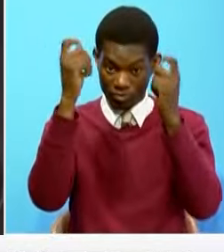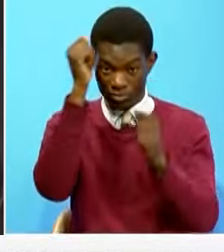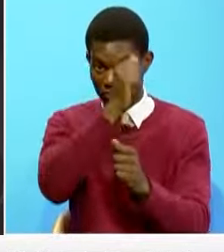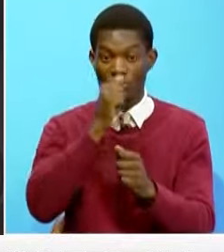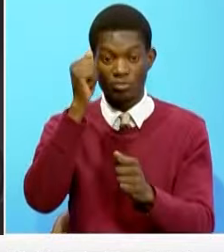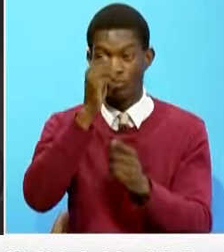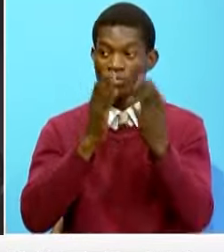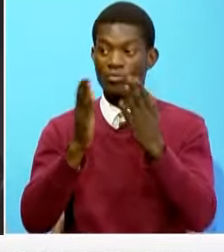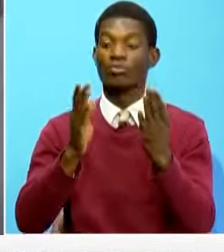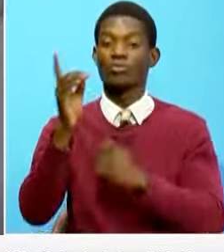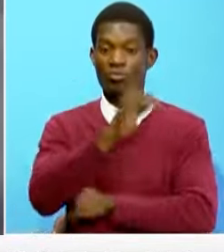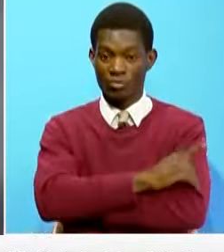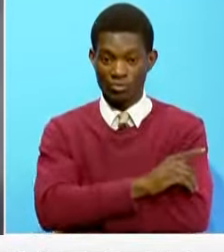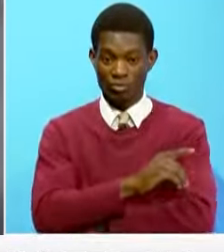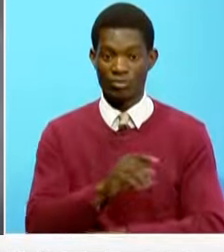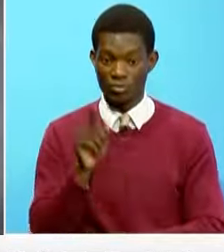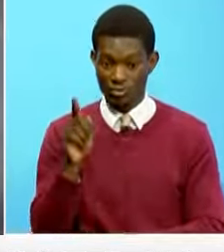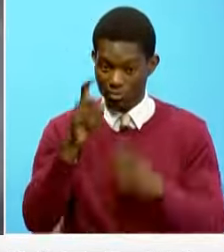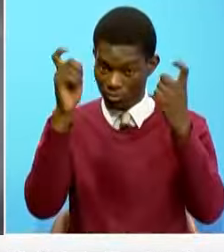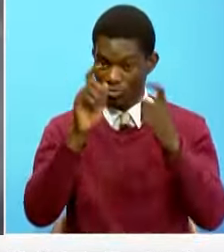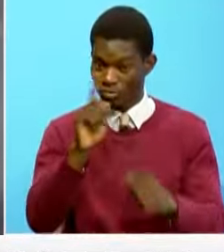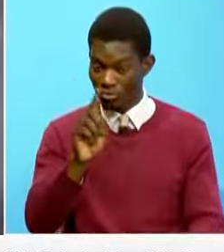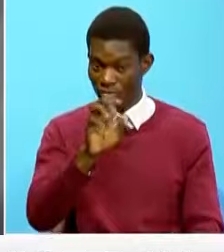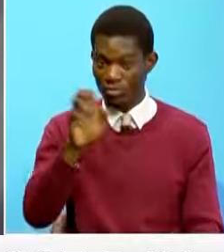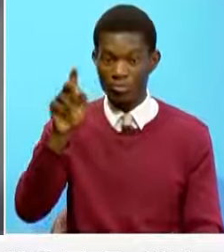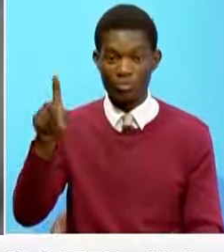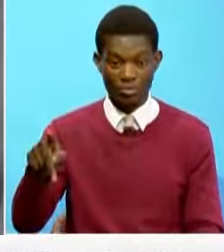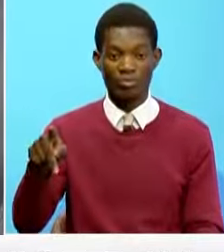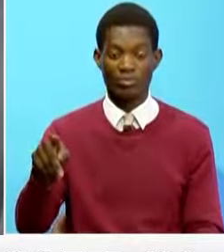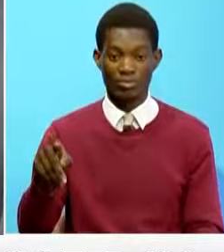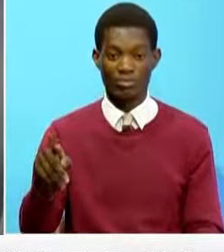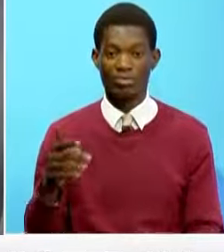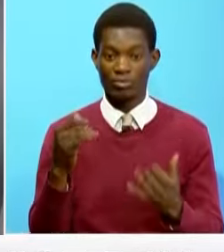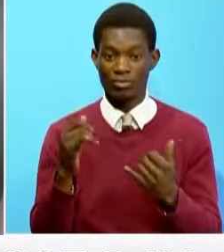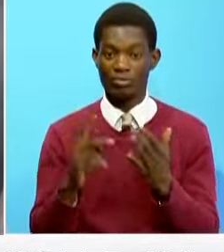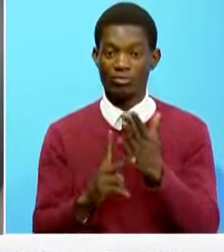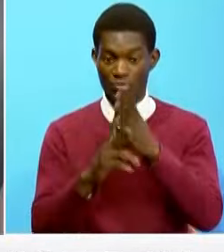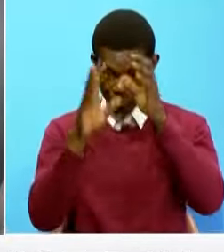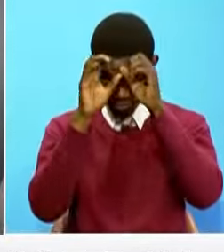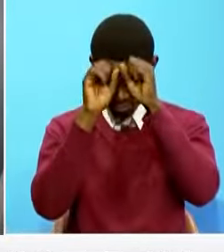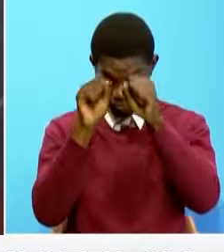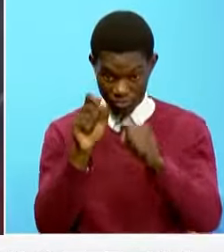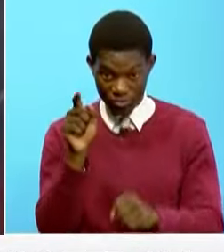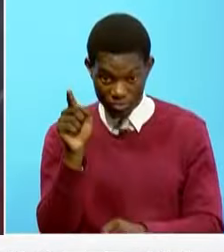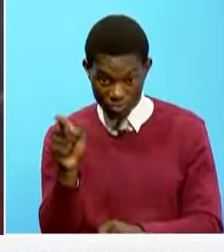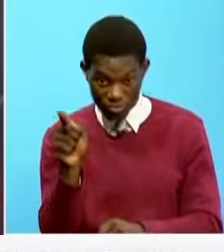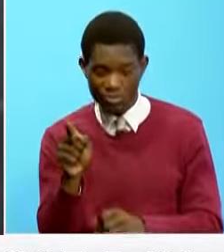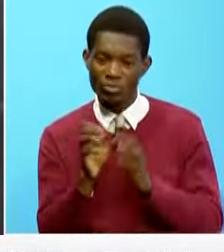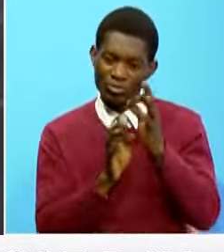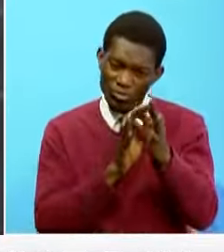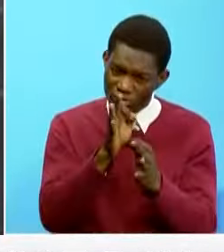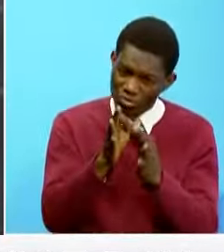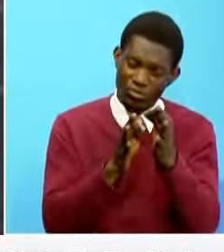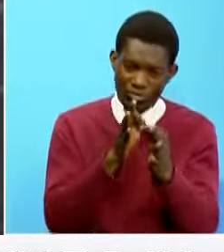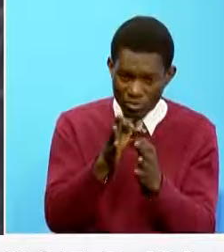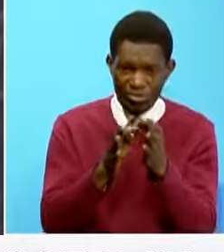Park Mall in Lusaka. Officiating at the event was Vice President Mtalena Lumango, who highlighted some of the